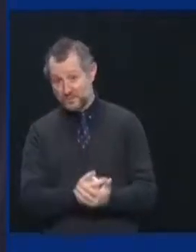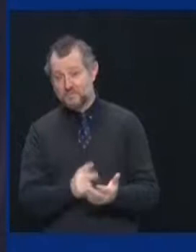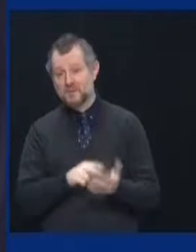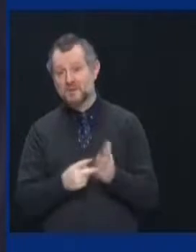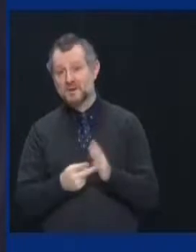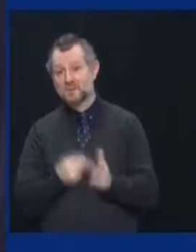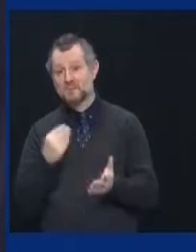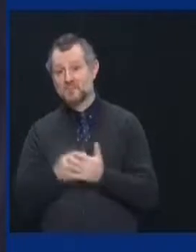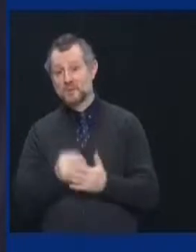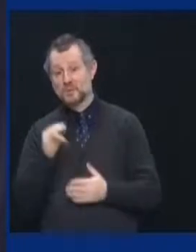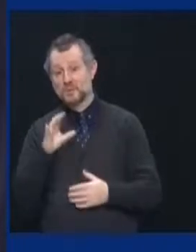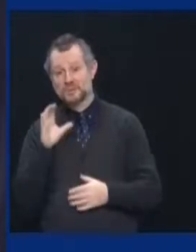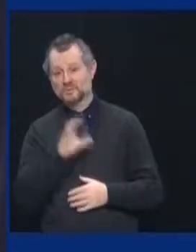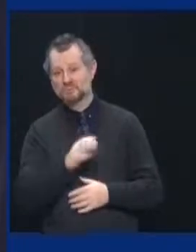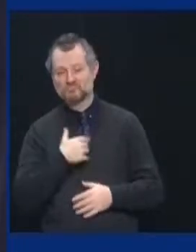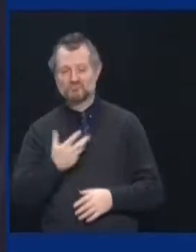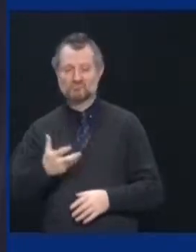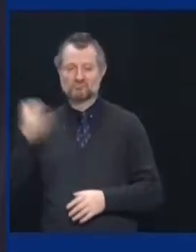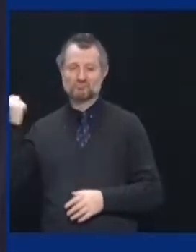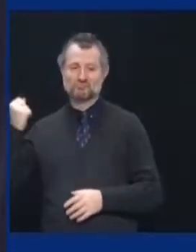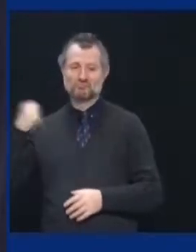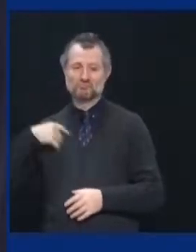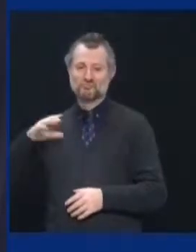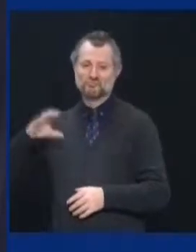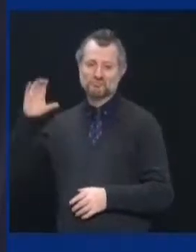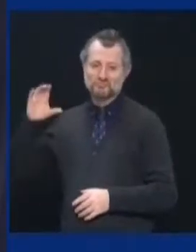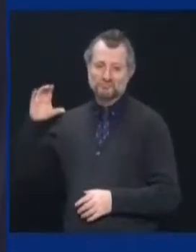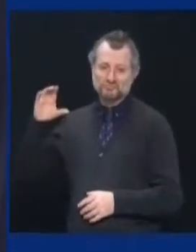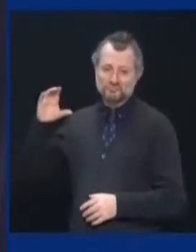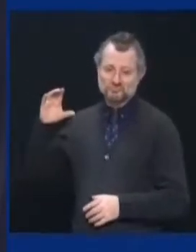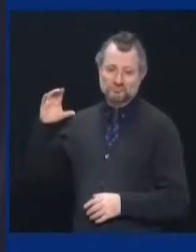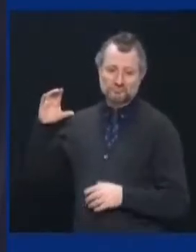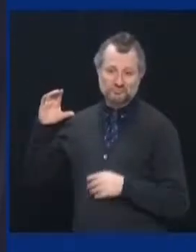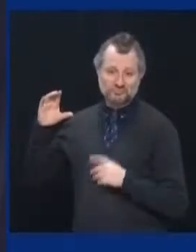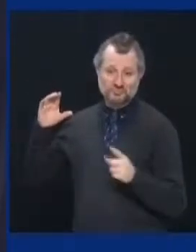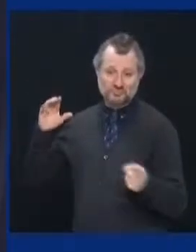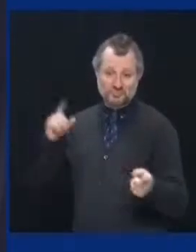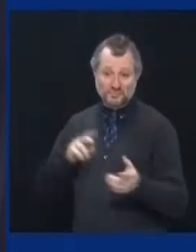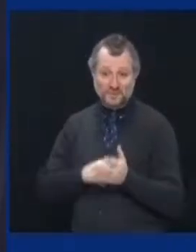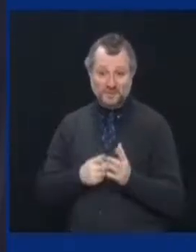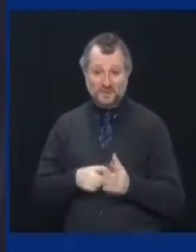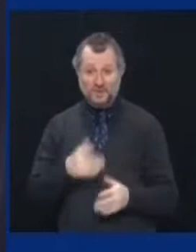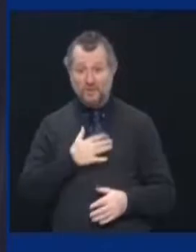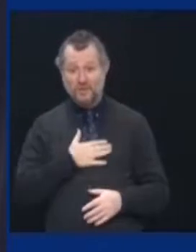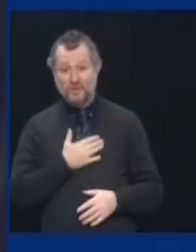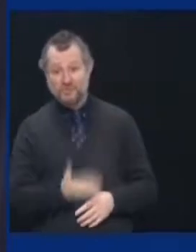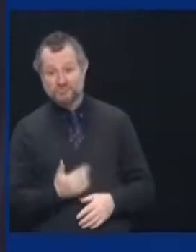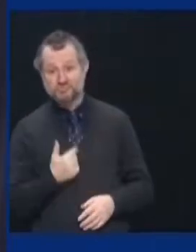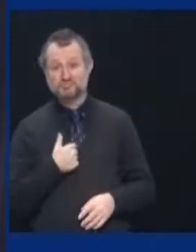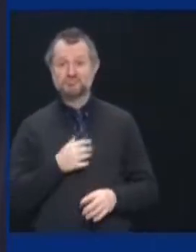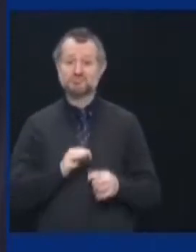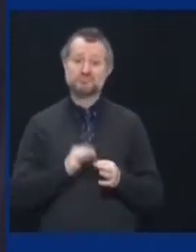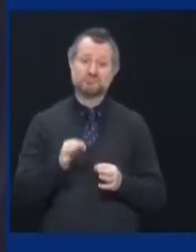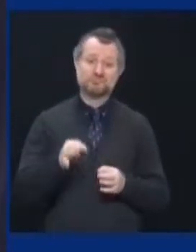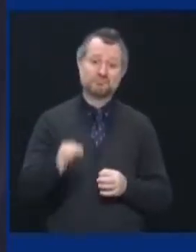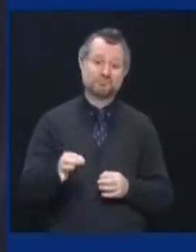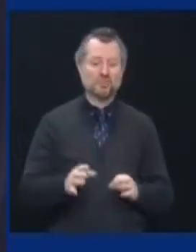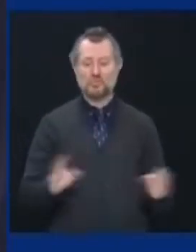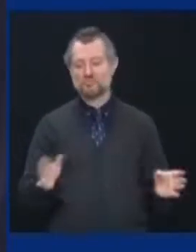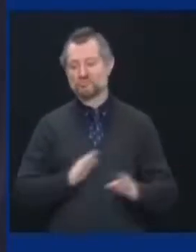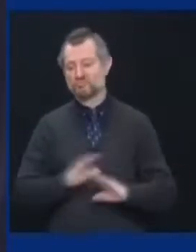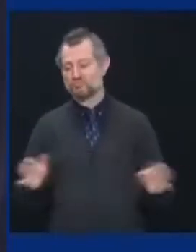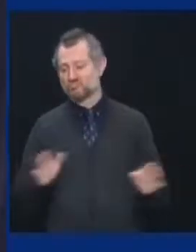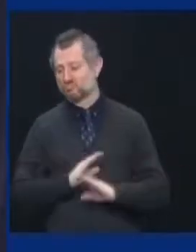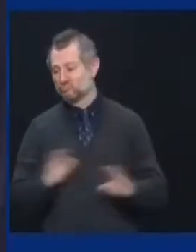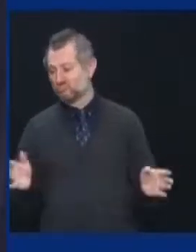And that is not going to be a deadline that can be blown. Because as